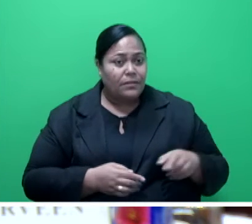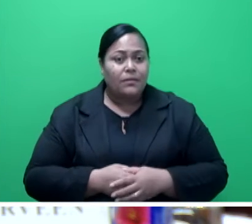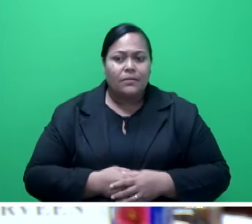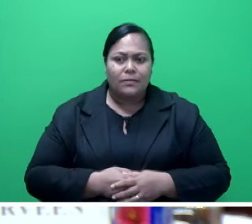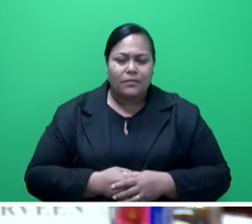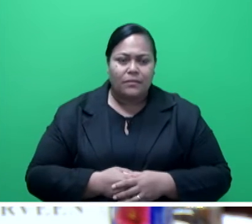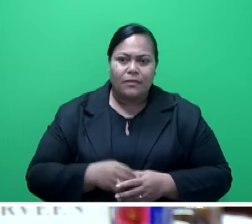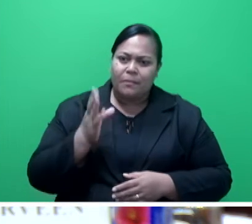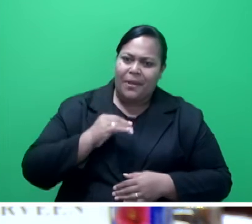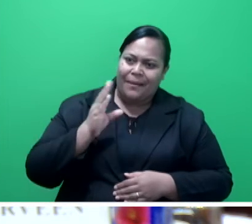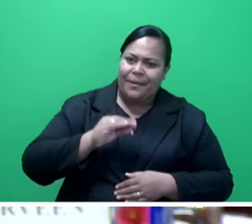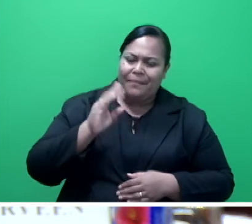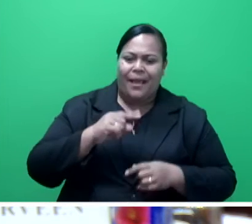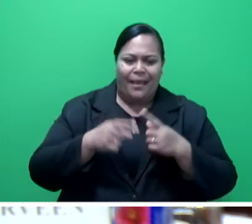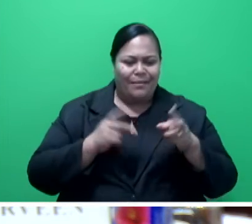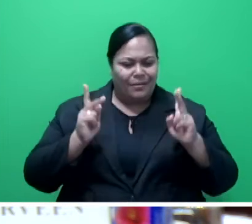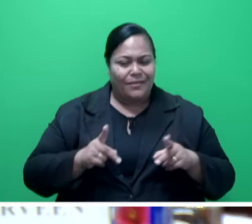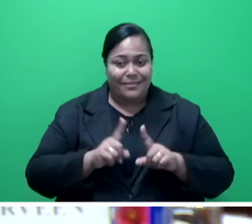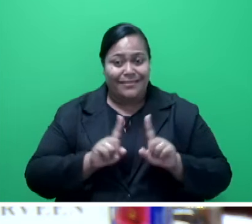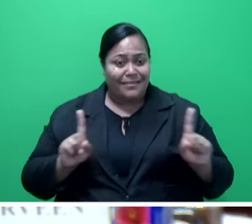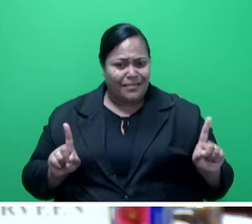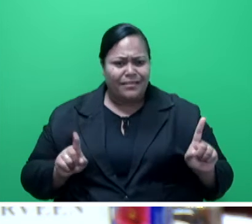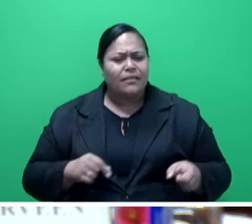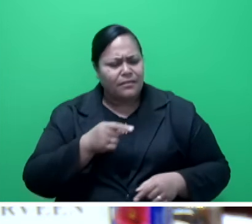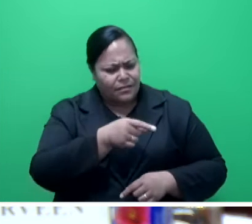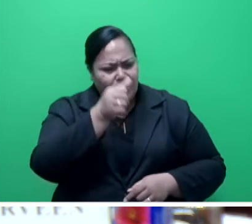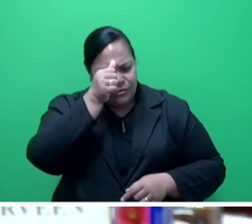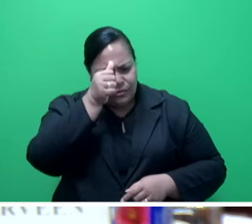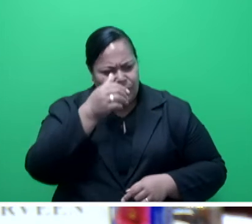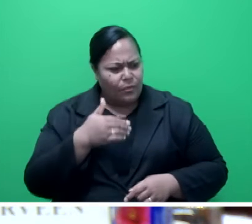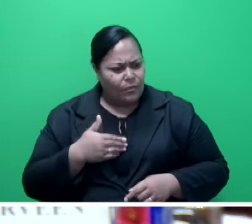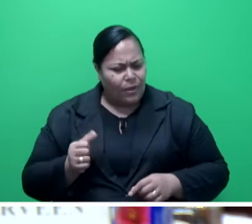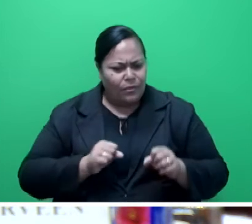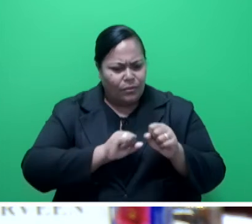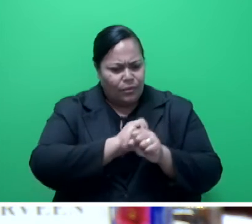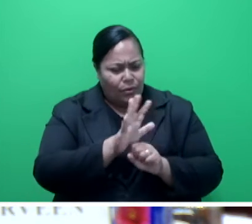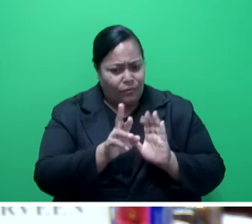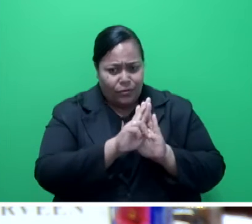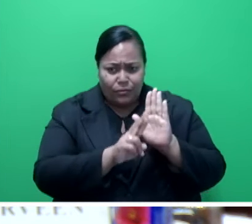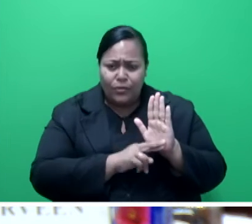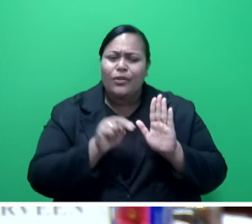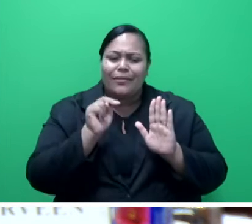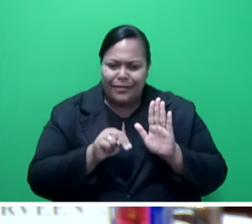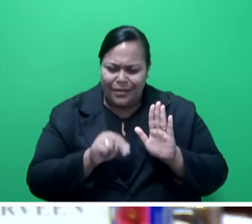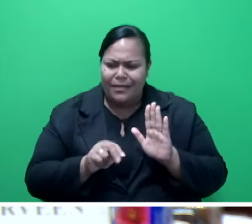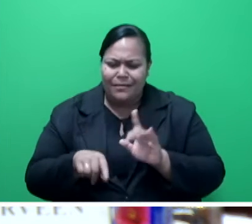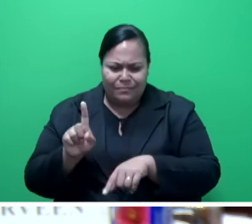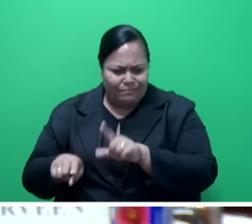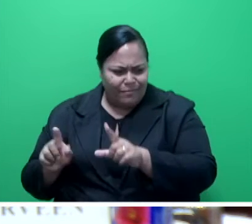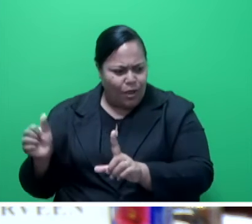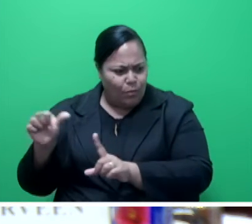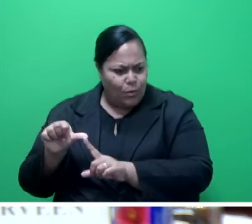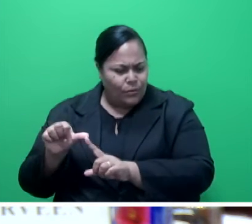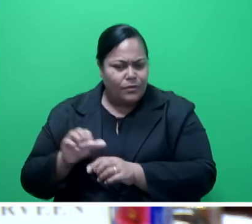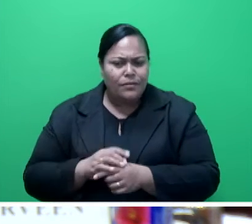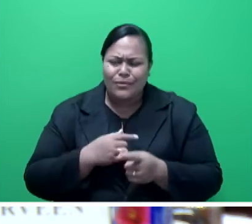on about physical distancing, they know very well that COVID-safe measures require a multi-layered approach. We have said